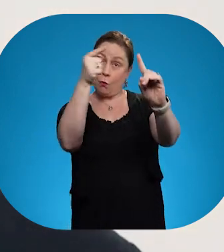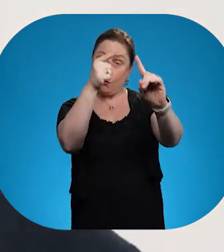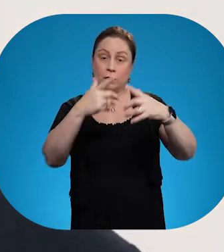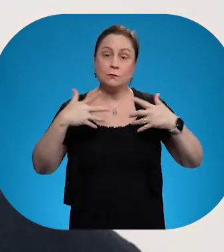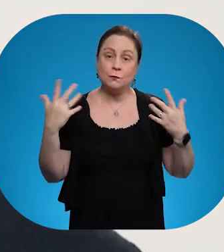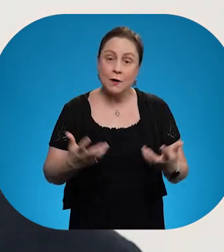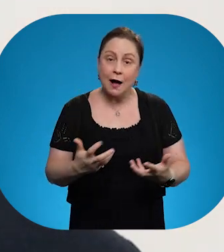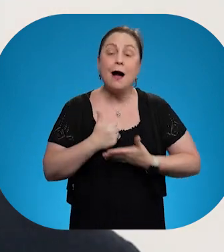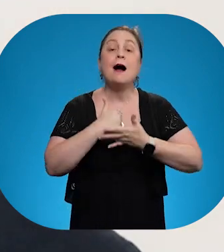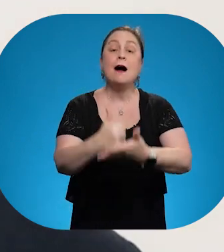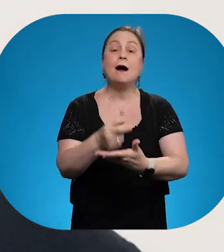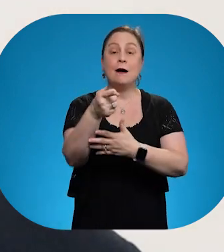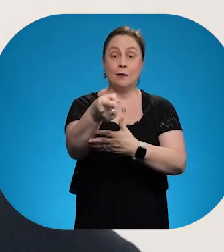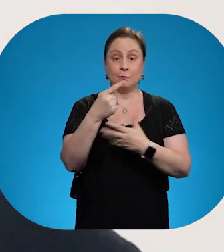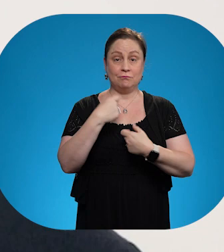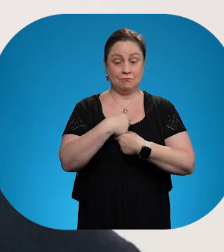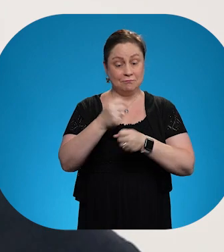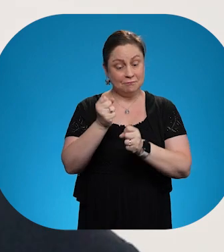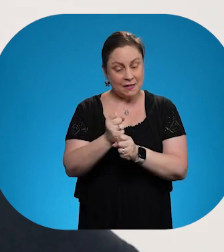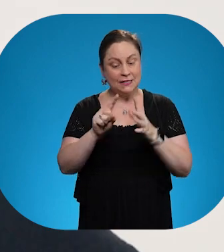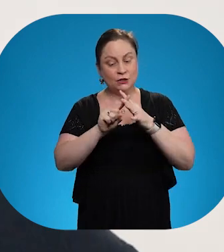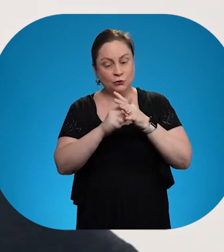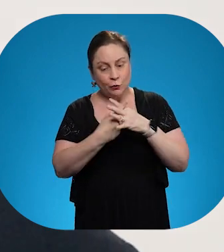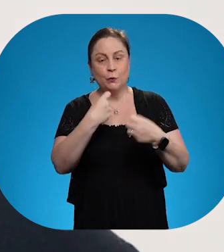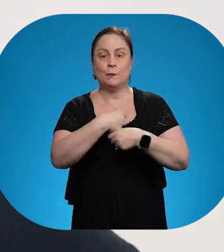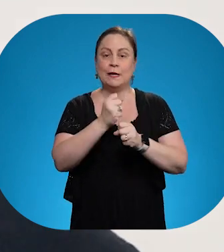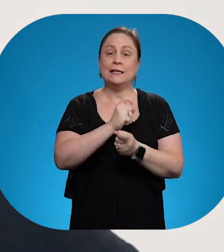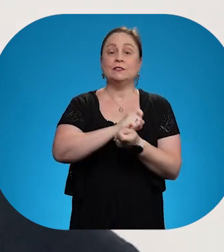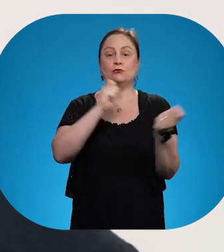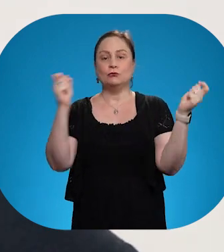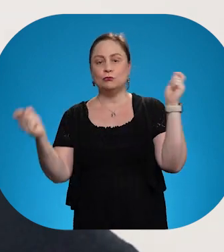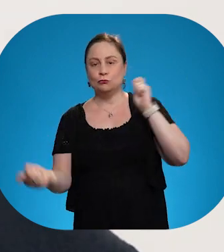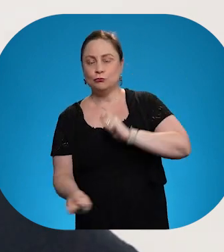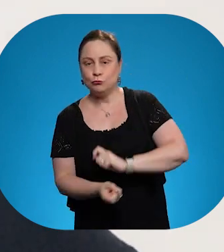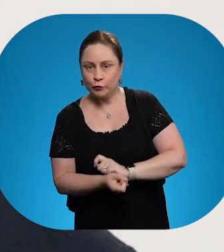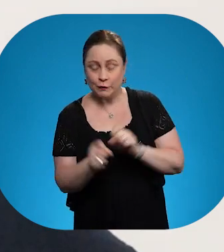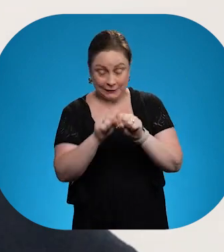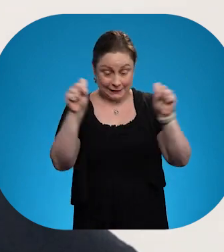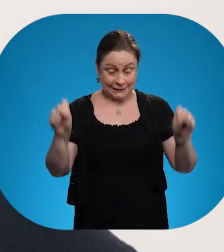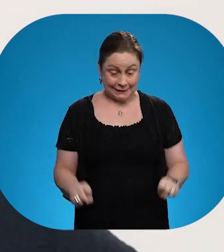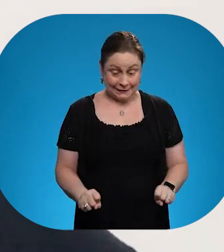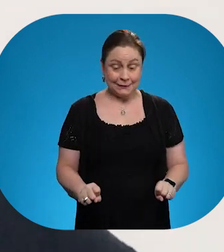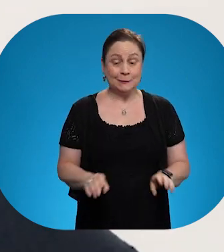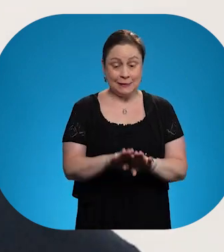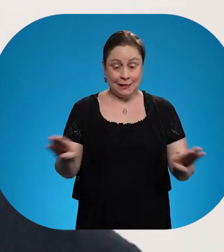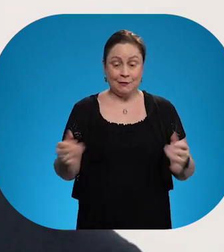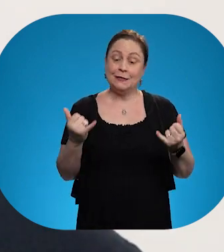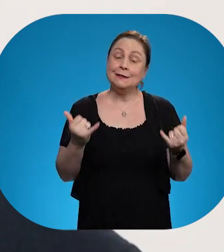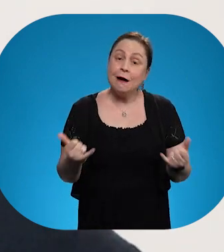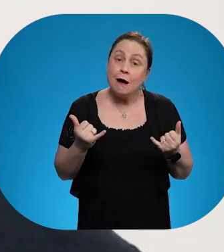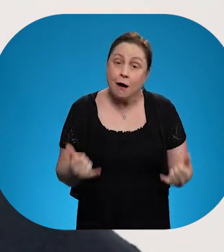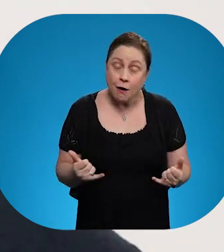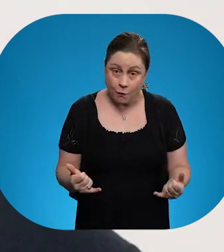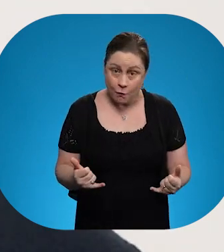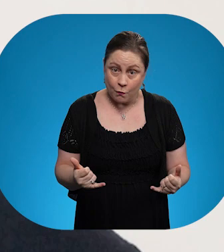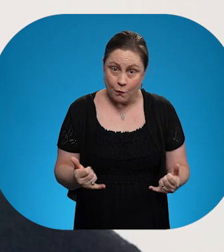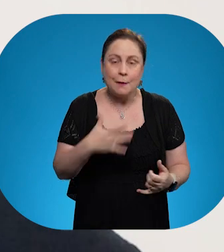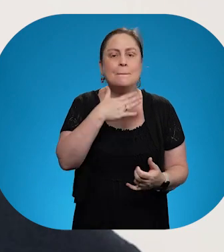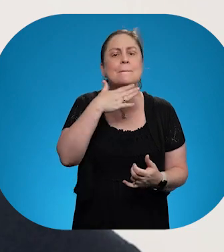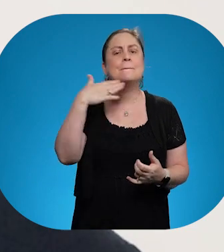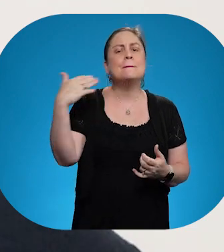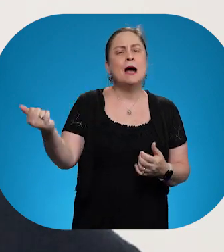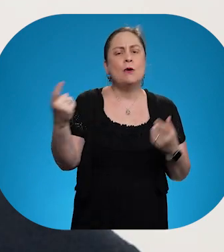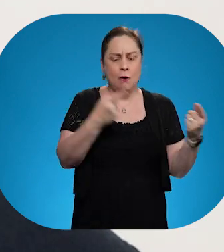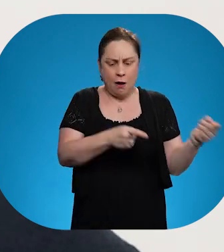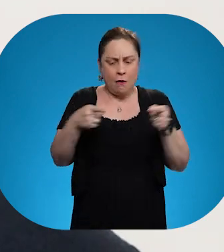to help you create and begin making the changes on the systems level now that will help to result in